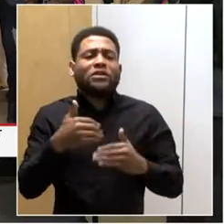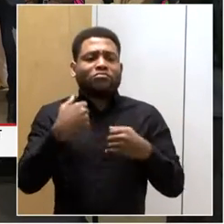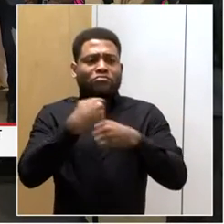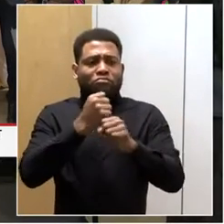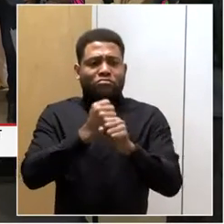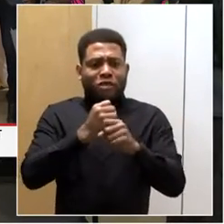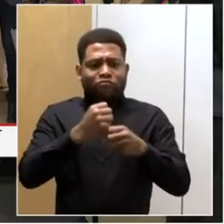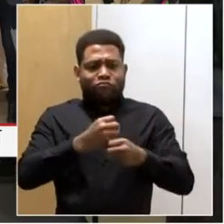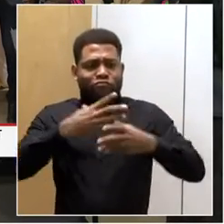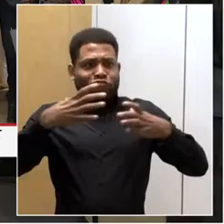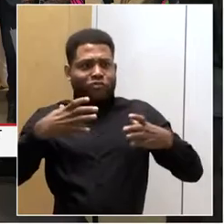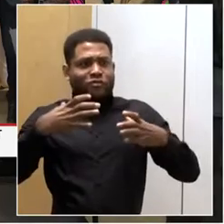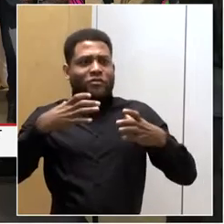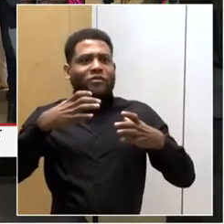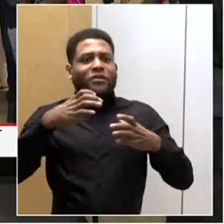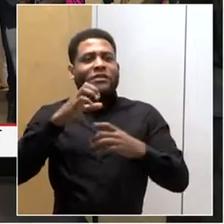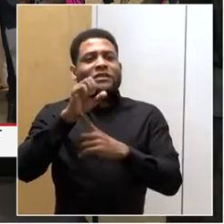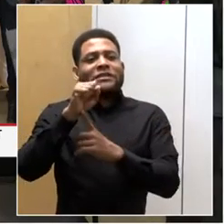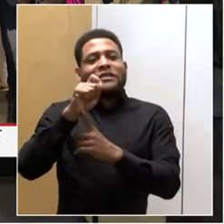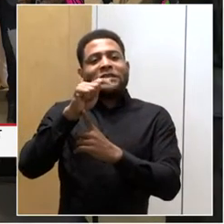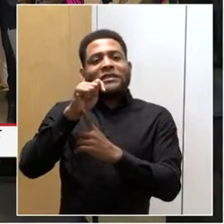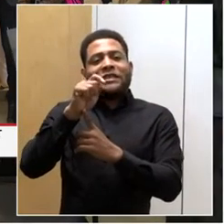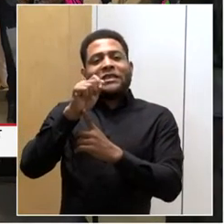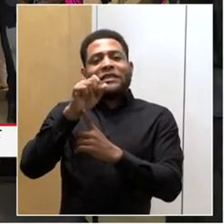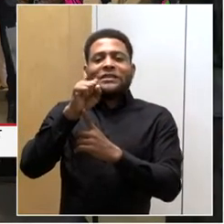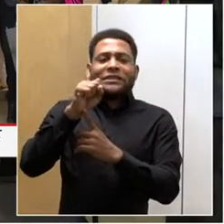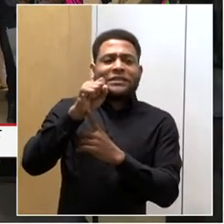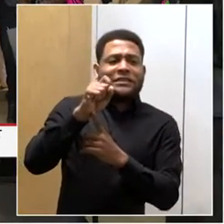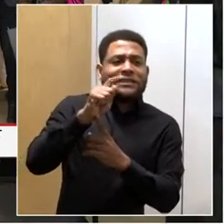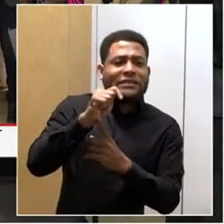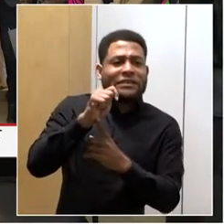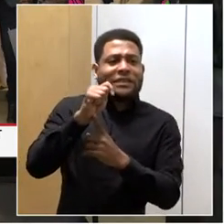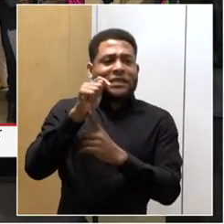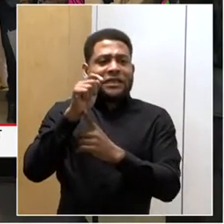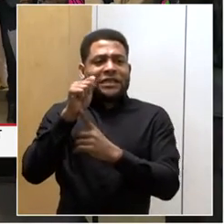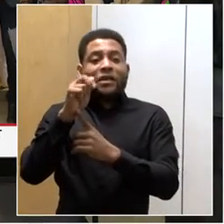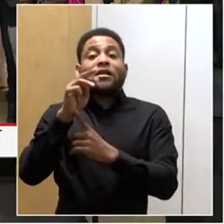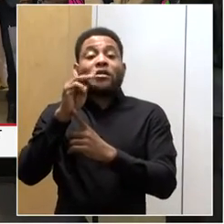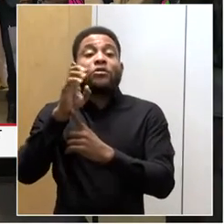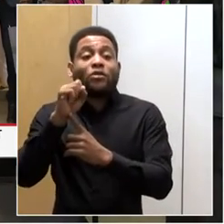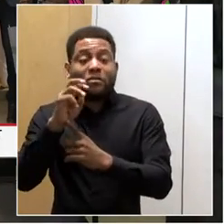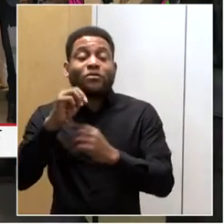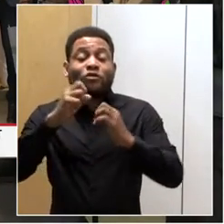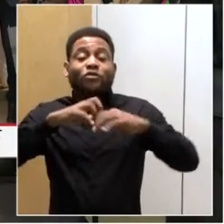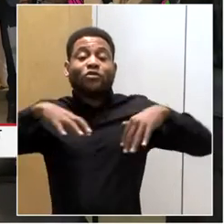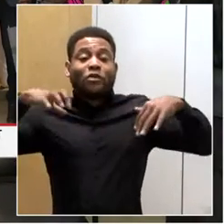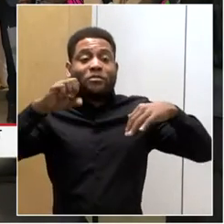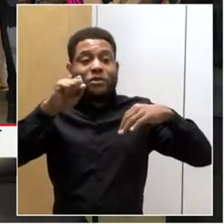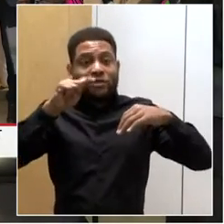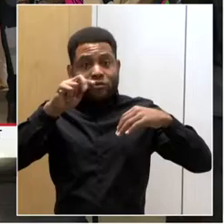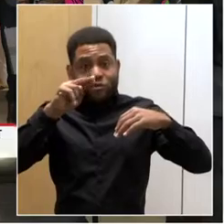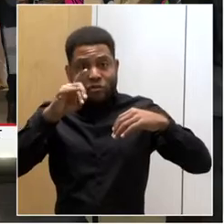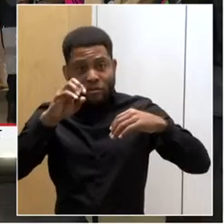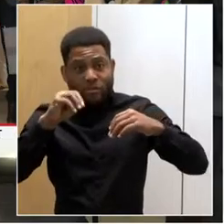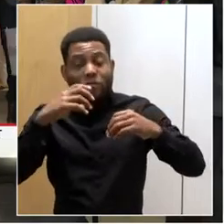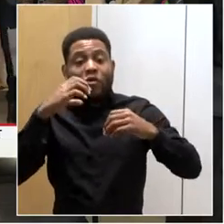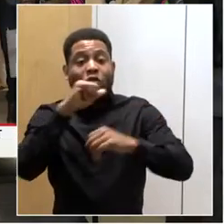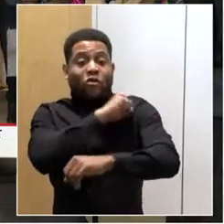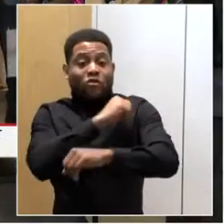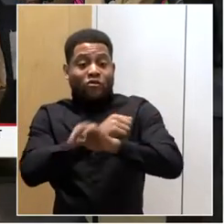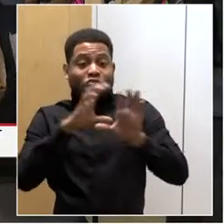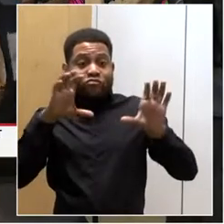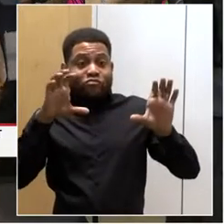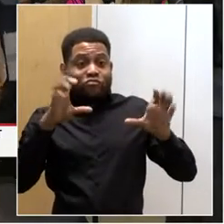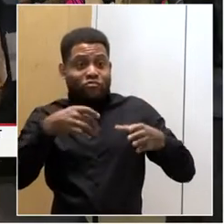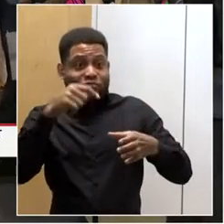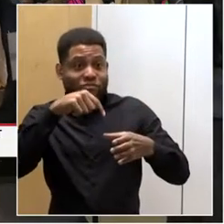be the goal of the stadium authority? And does that mean that discussions with the commanders have progressed where we feel